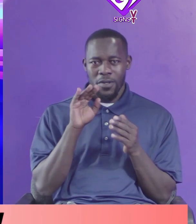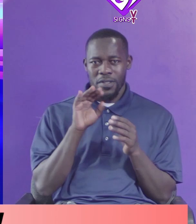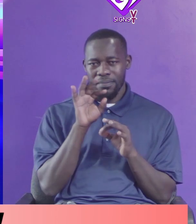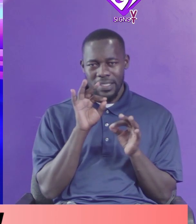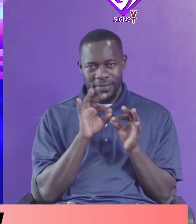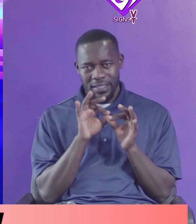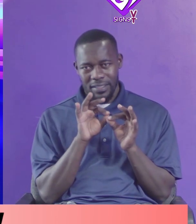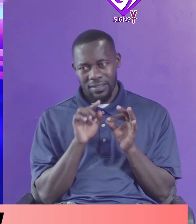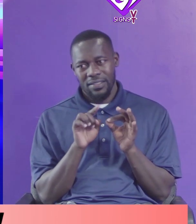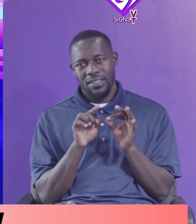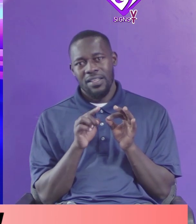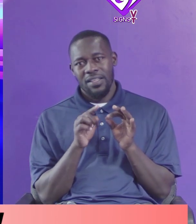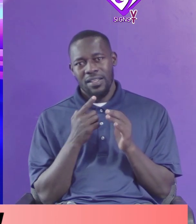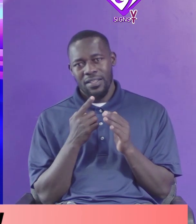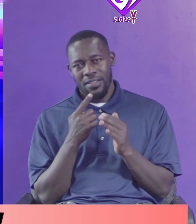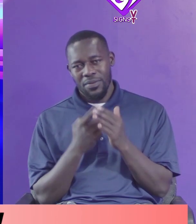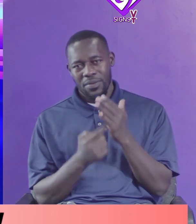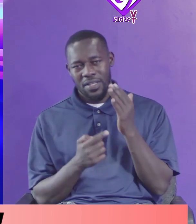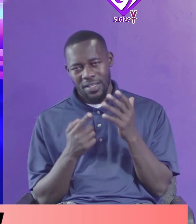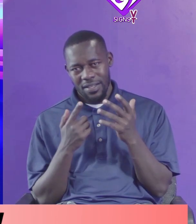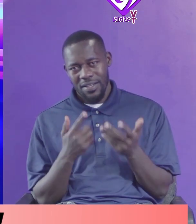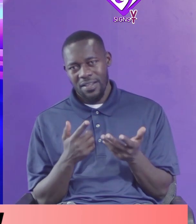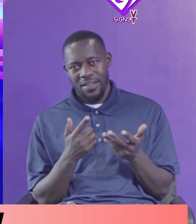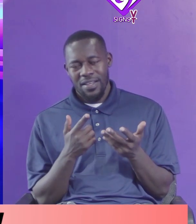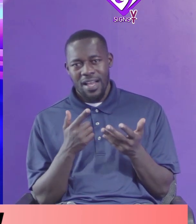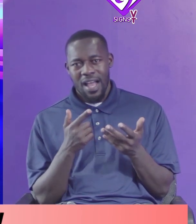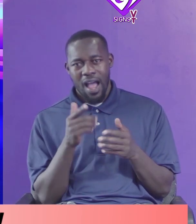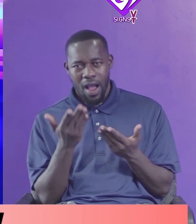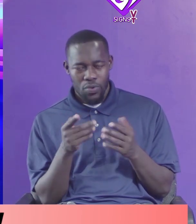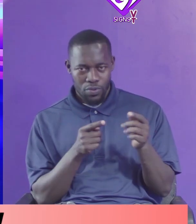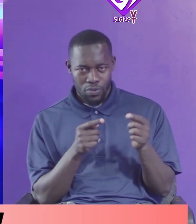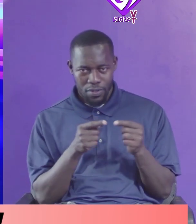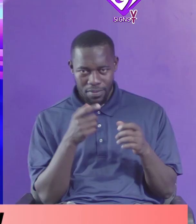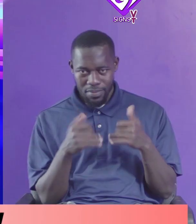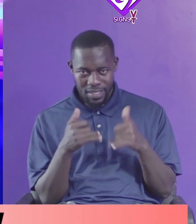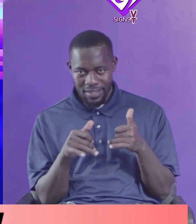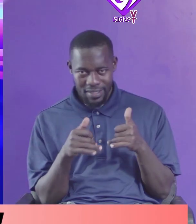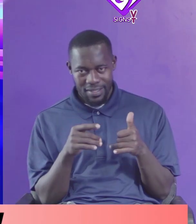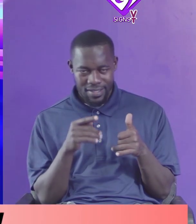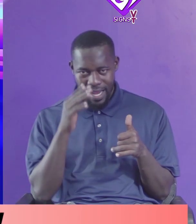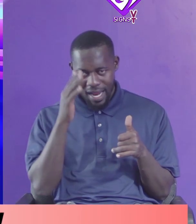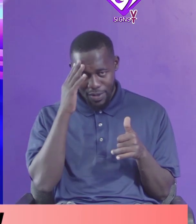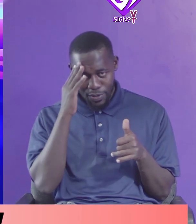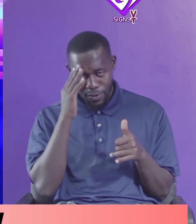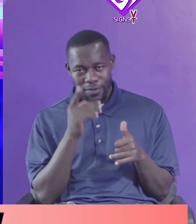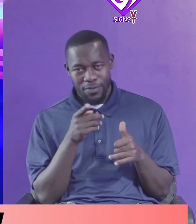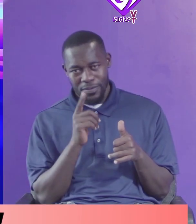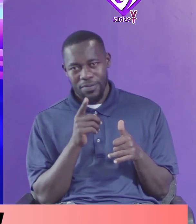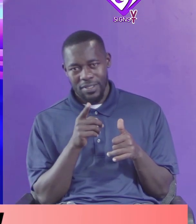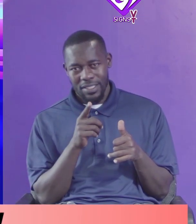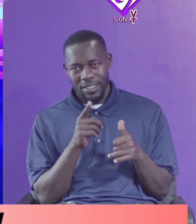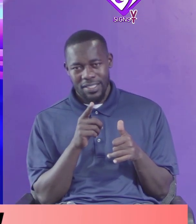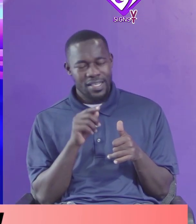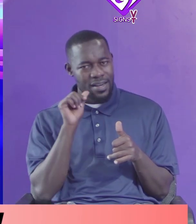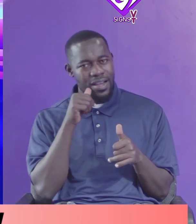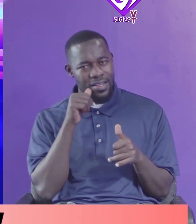people losing the possession in the side of the half. Yeah. So I know there'll be those kind. So it will be an